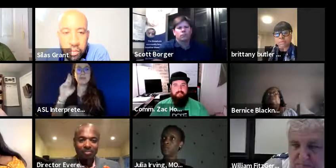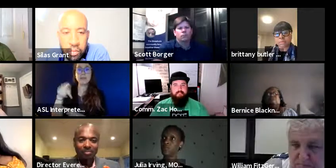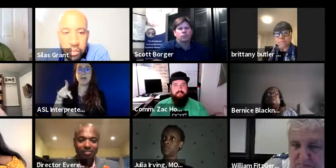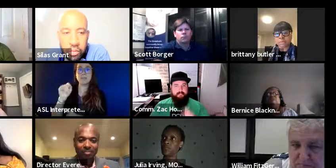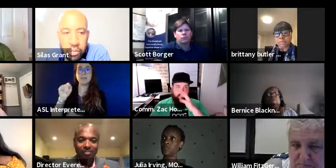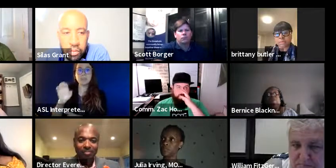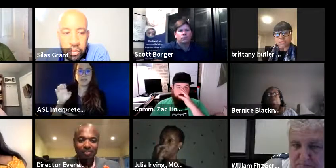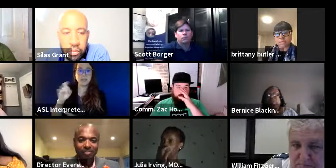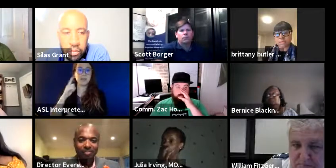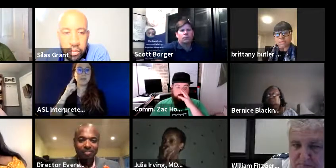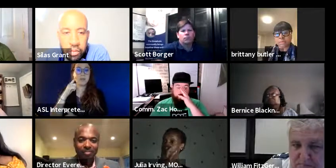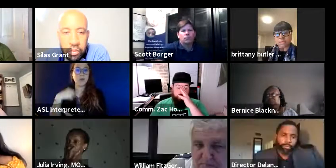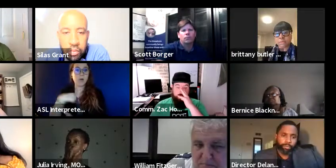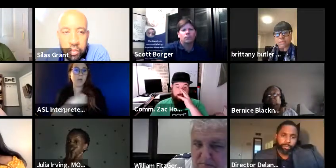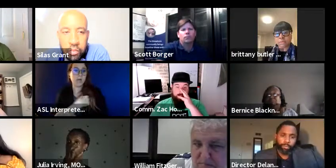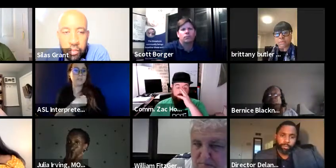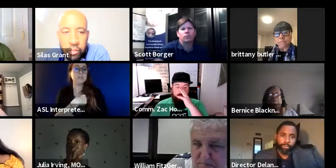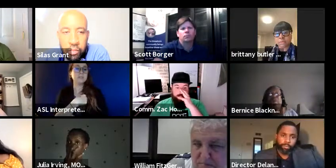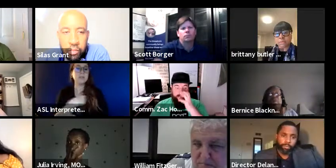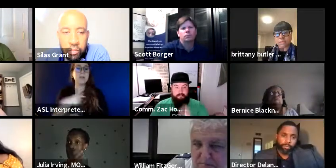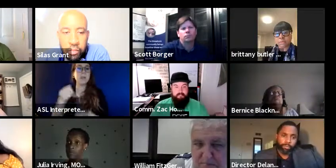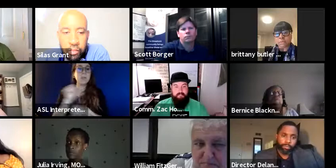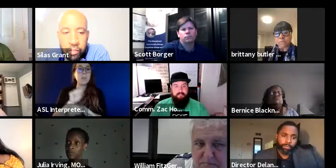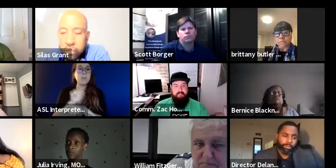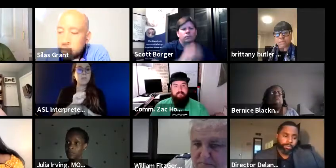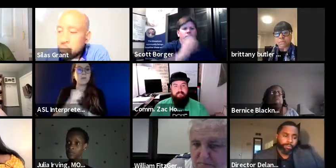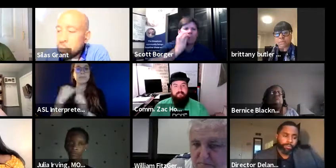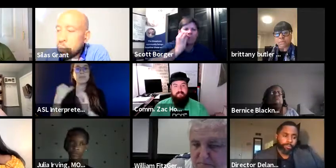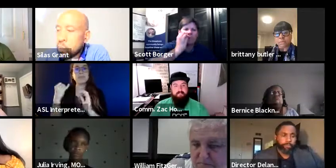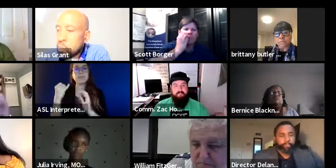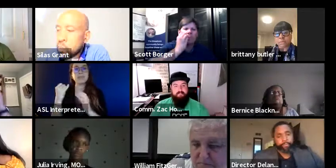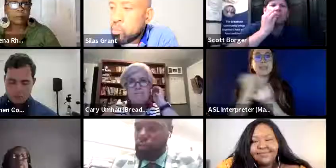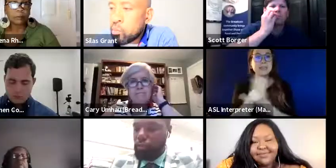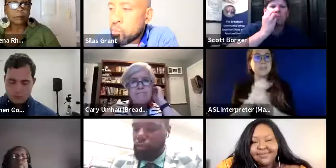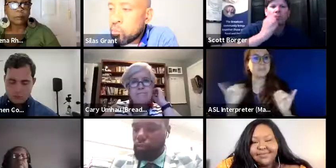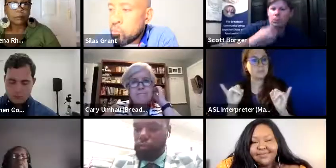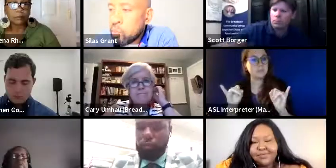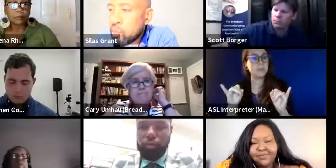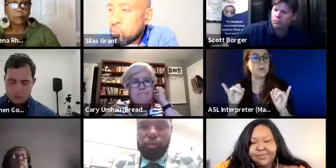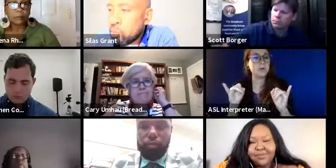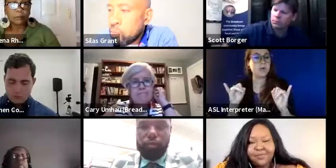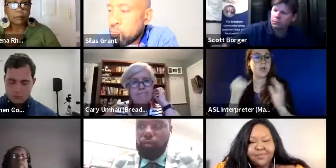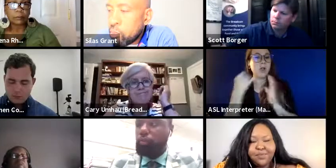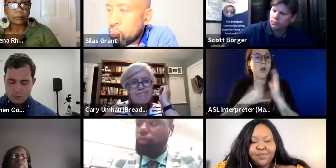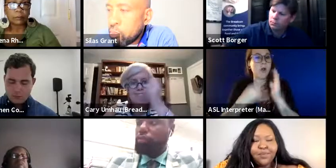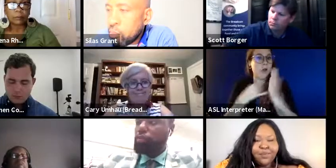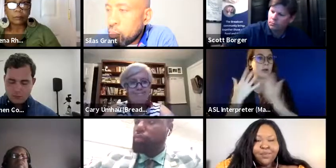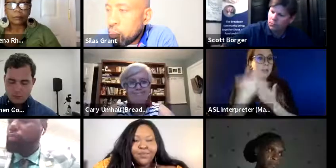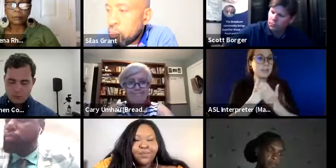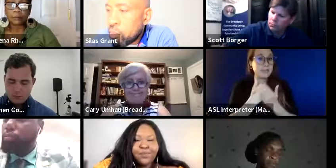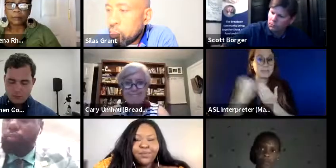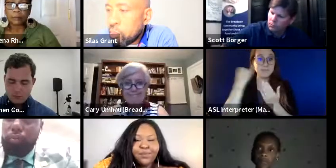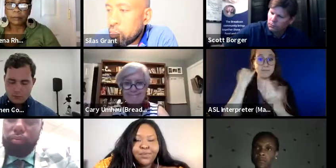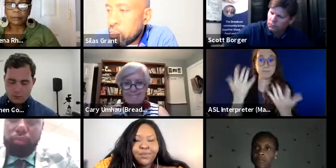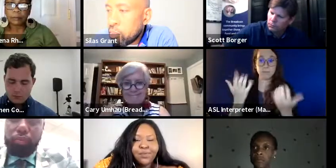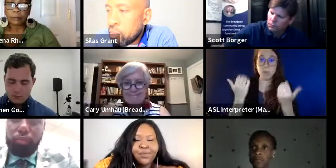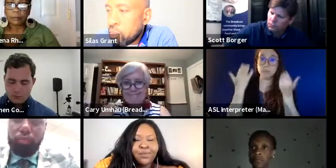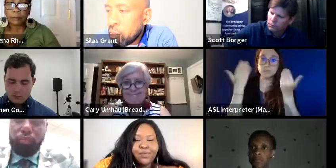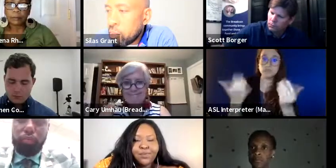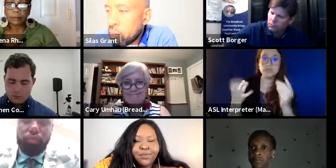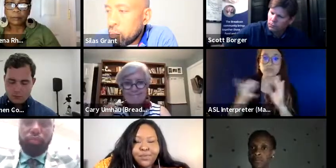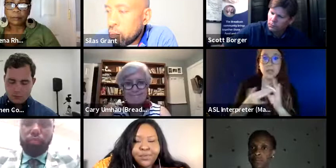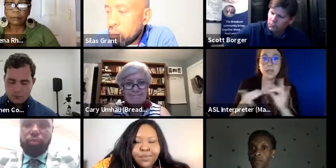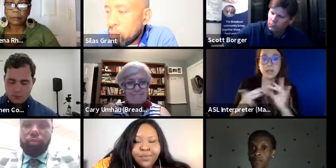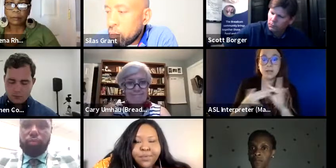us about the work that the Indivisible Art Collective has been doing. Ms. Austin, if you could go ahead